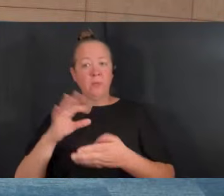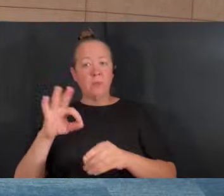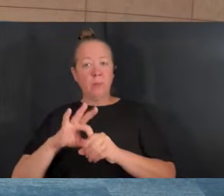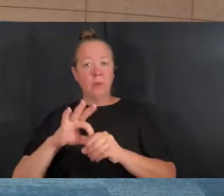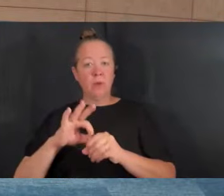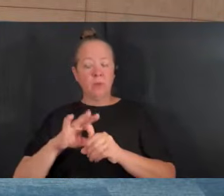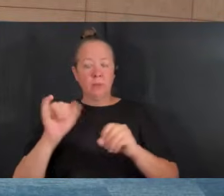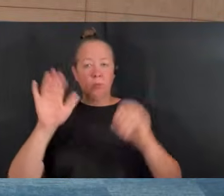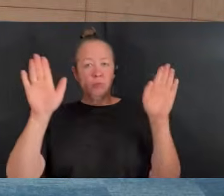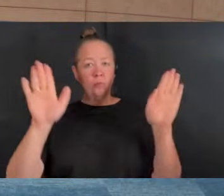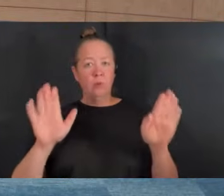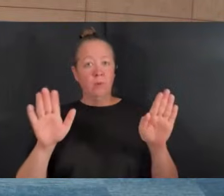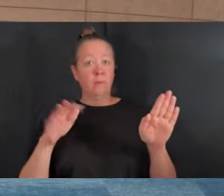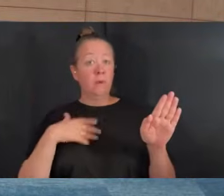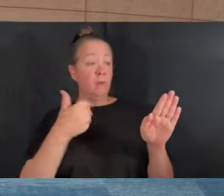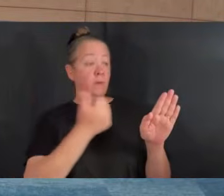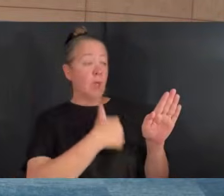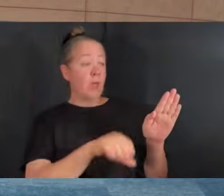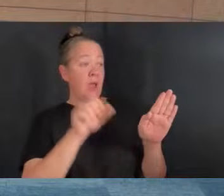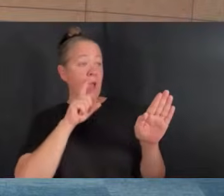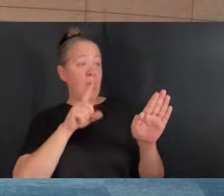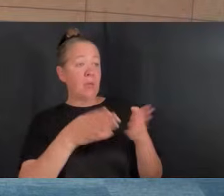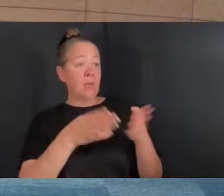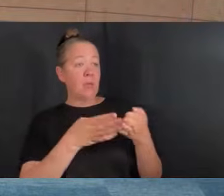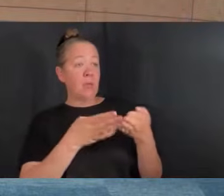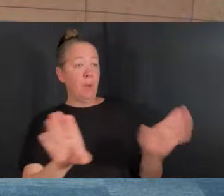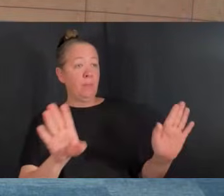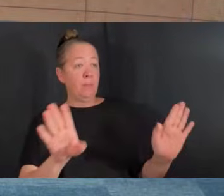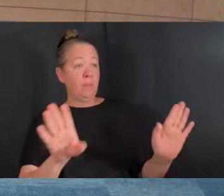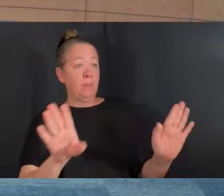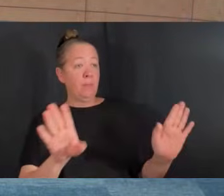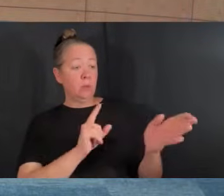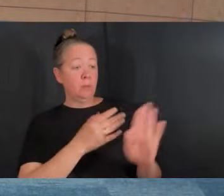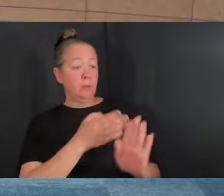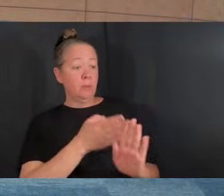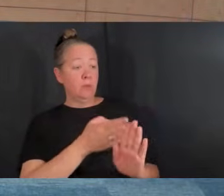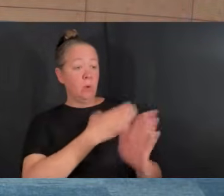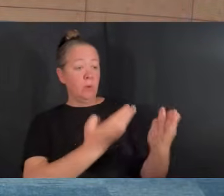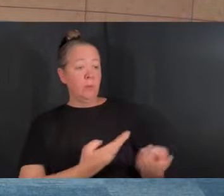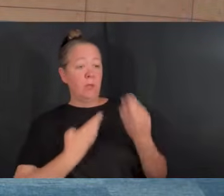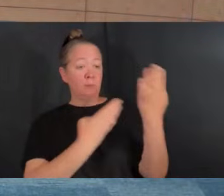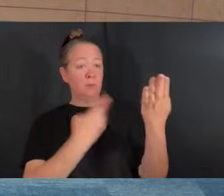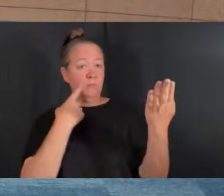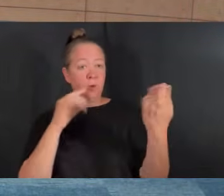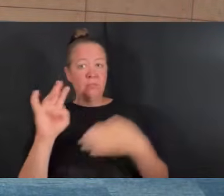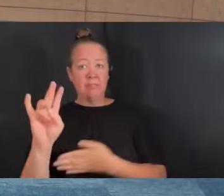Is there any public input before we make a motion on these 7 nominations?